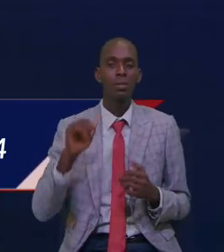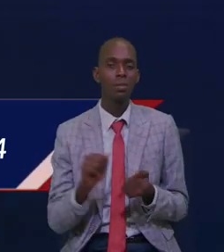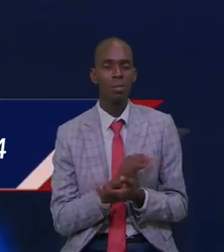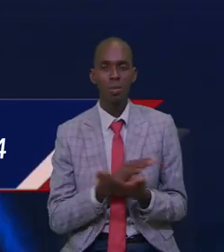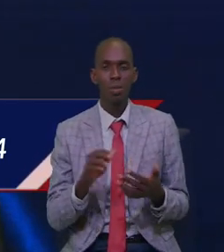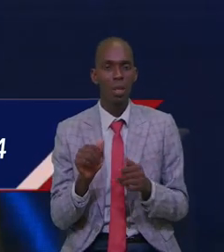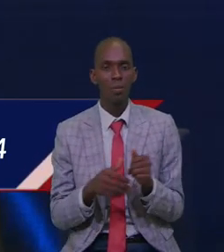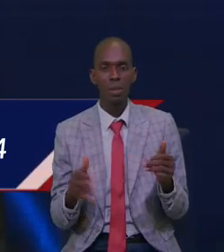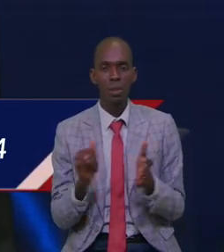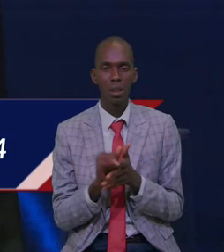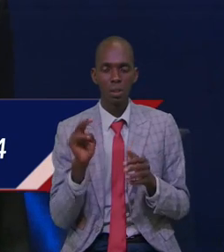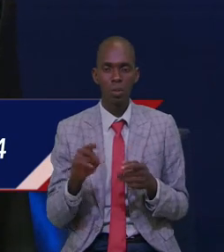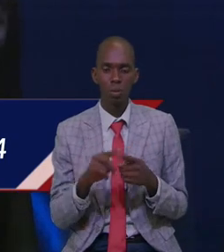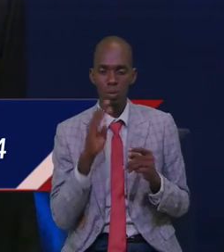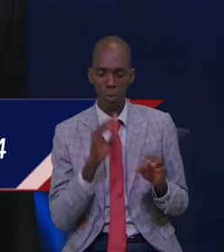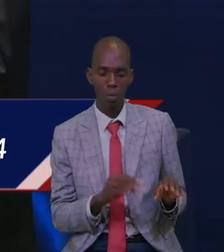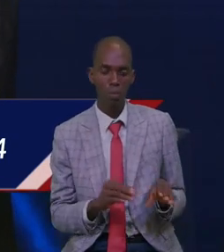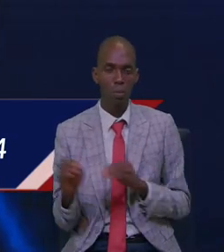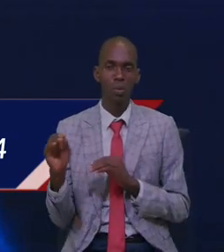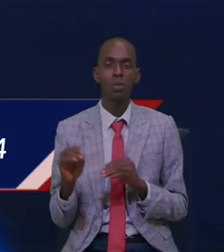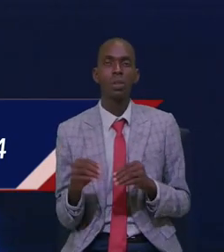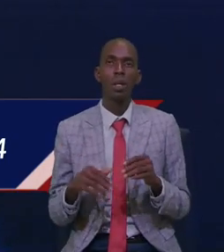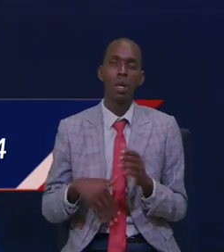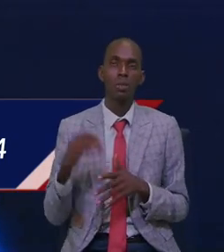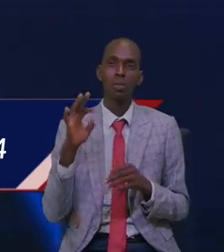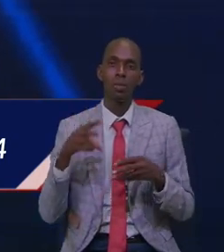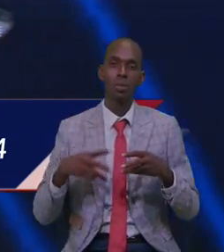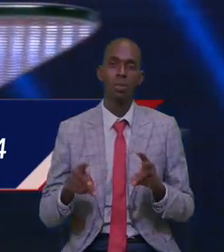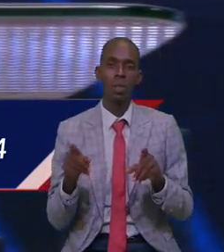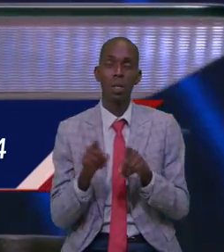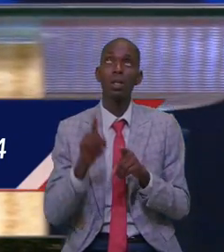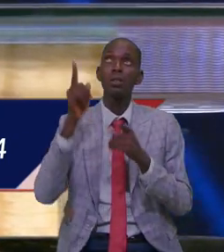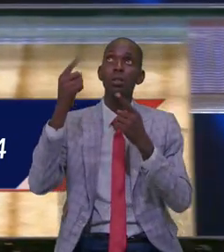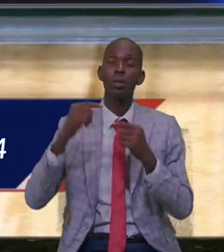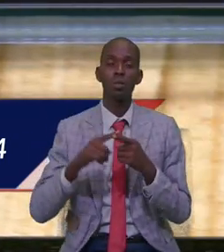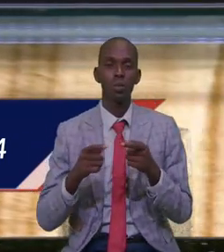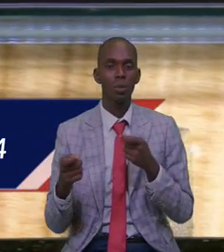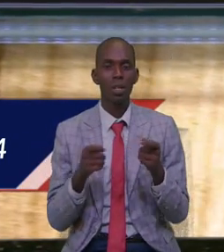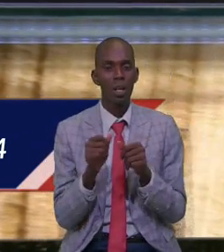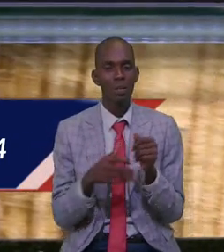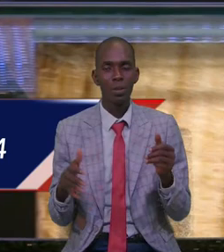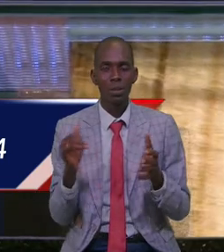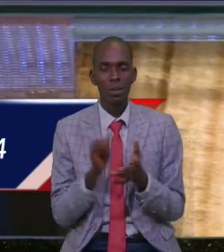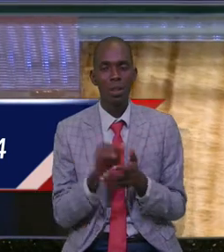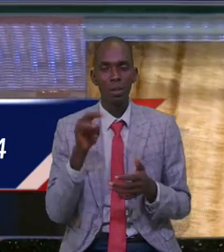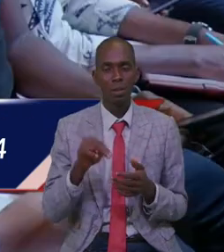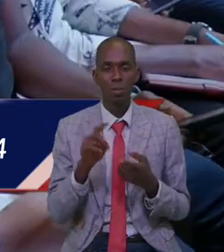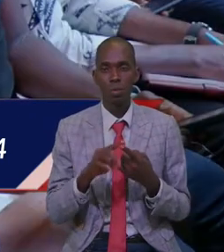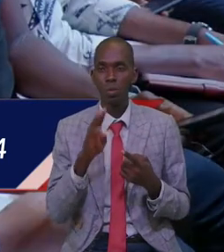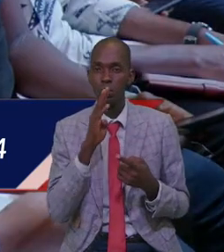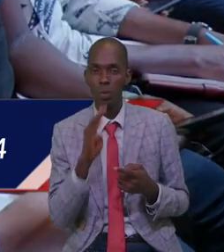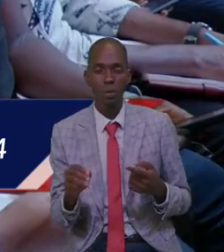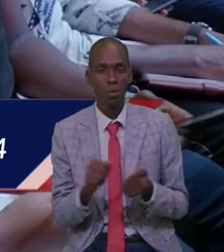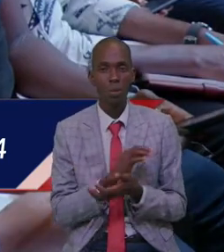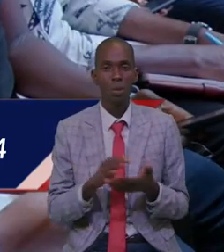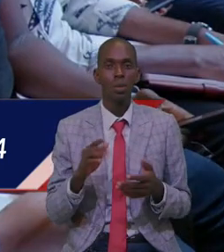that had been in his way. As he comes to reign, all those things that will shatter and take out of the way. It